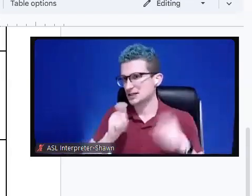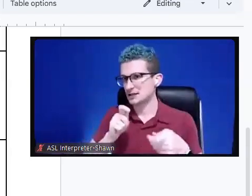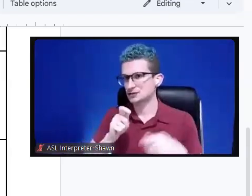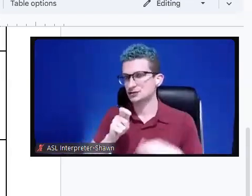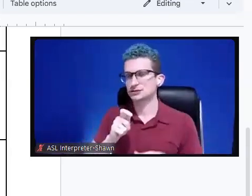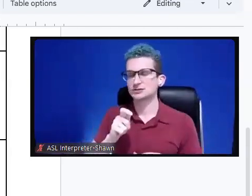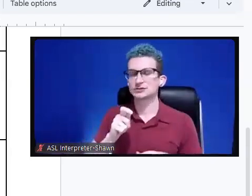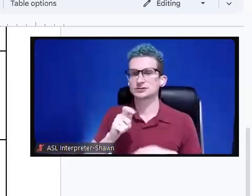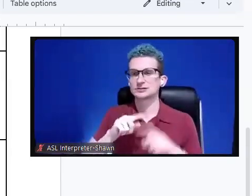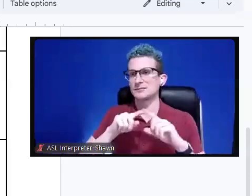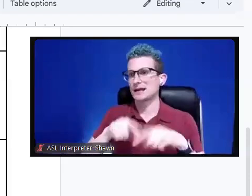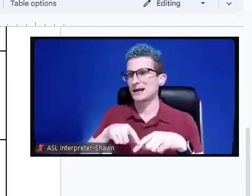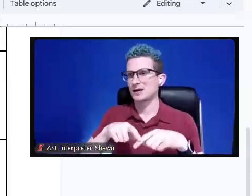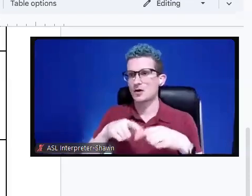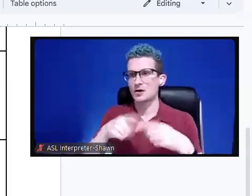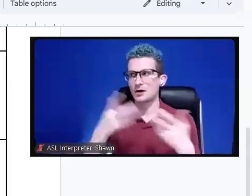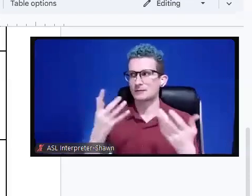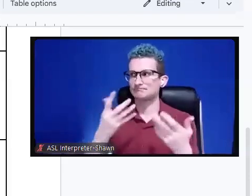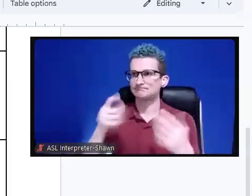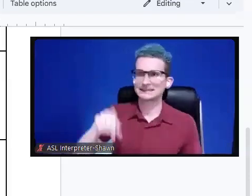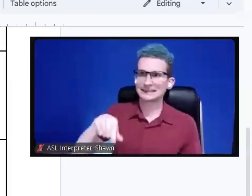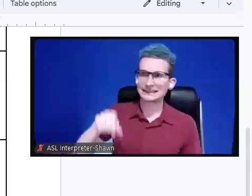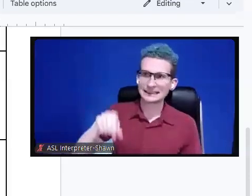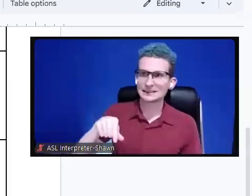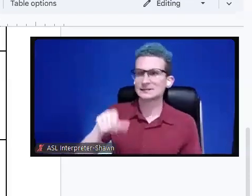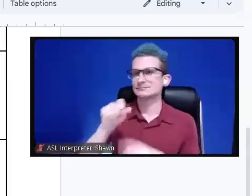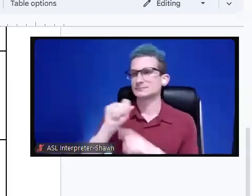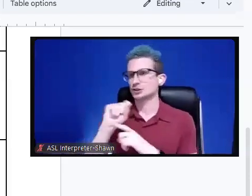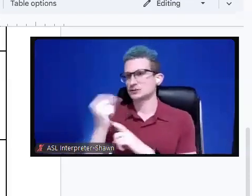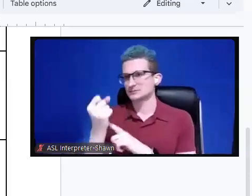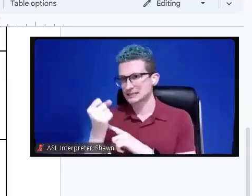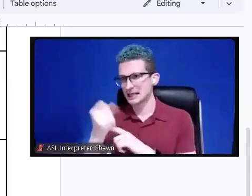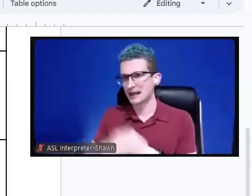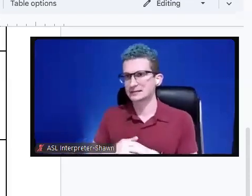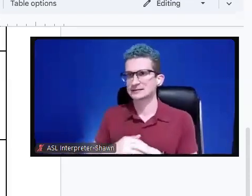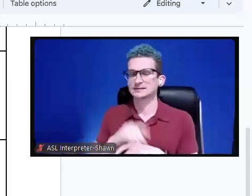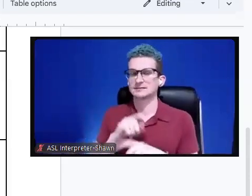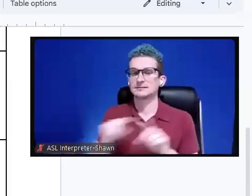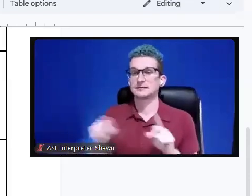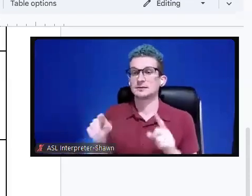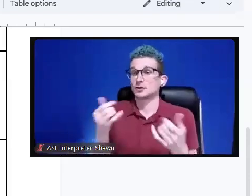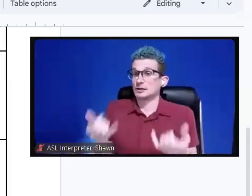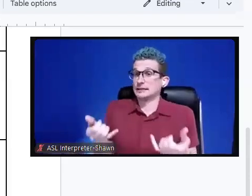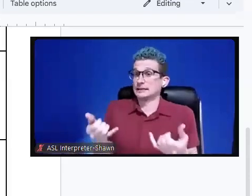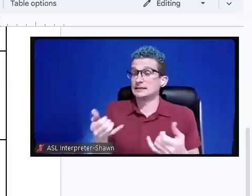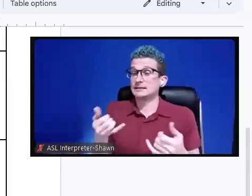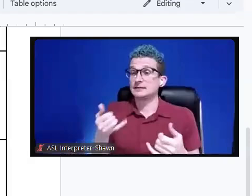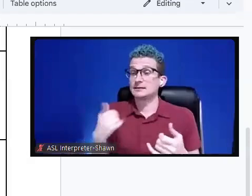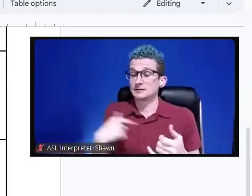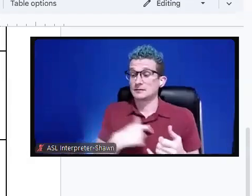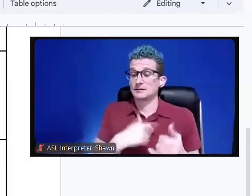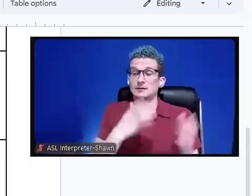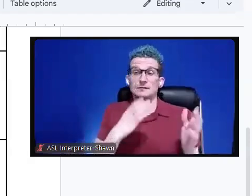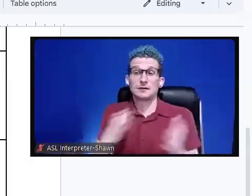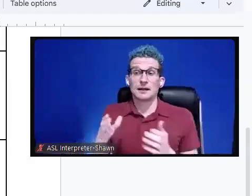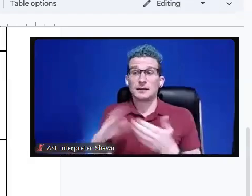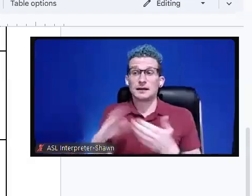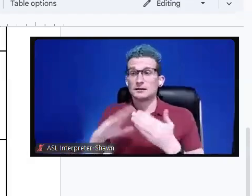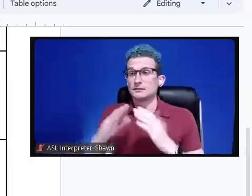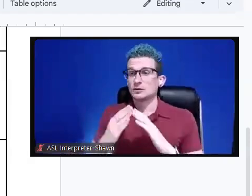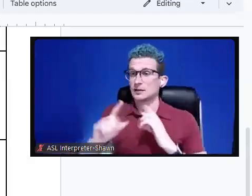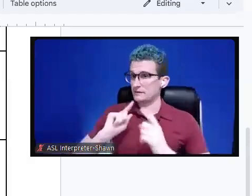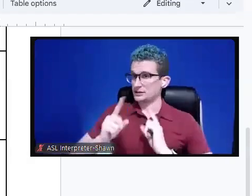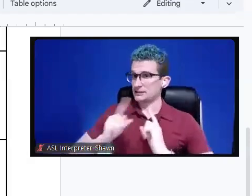different circumstances and need. But currently, we are planning for the community conversations for